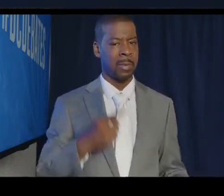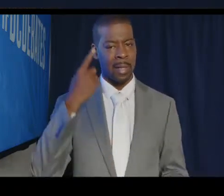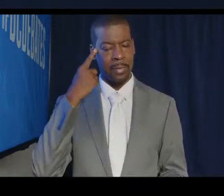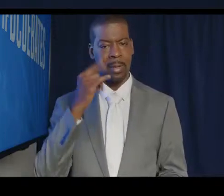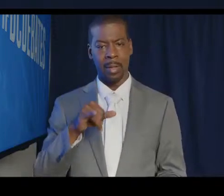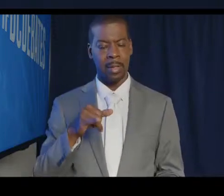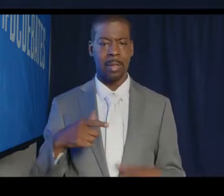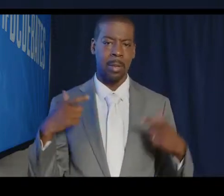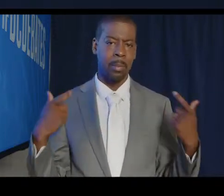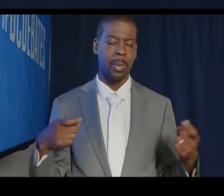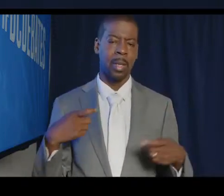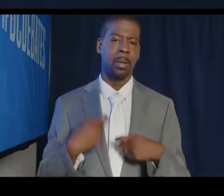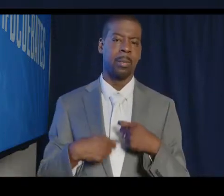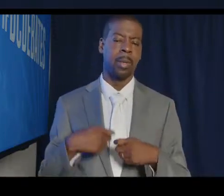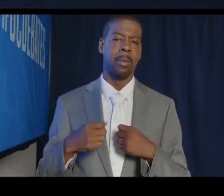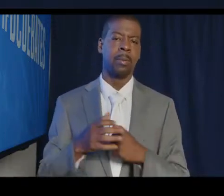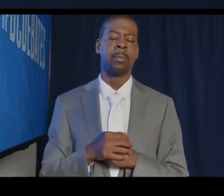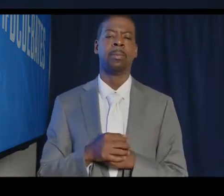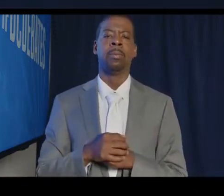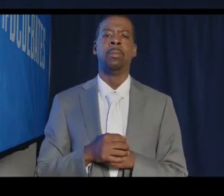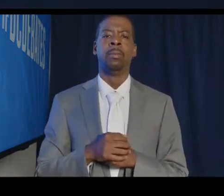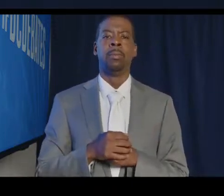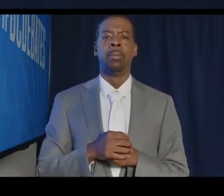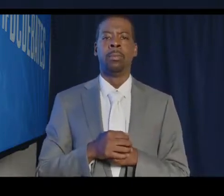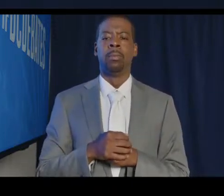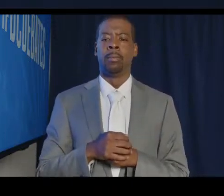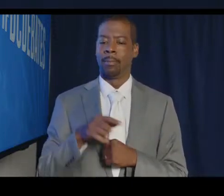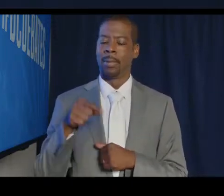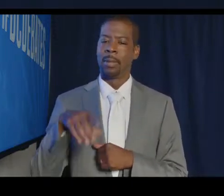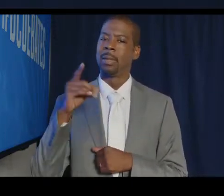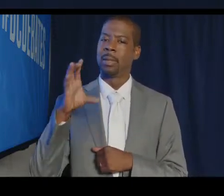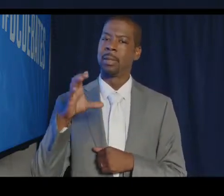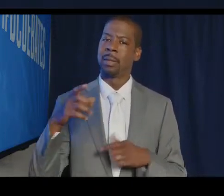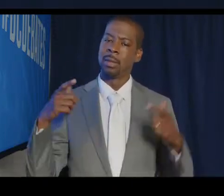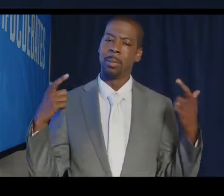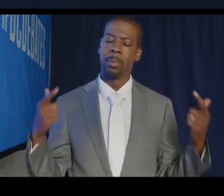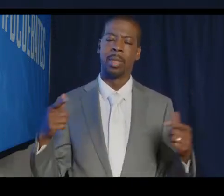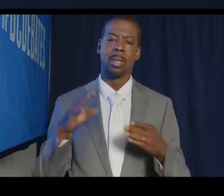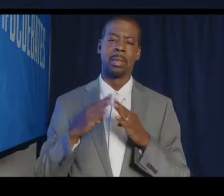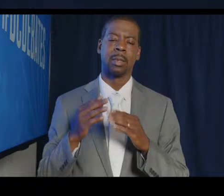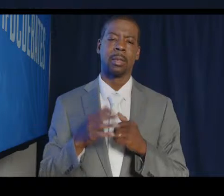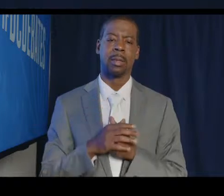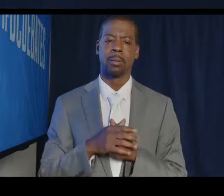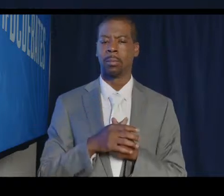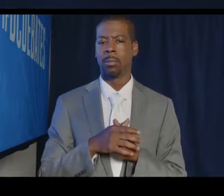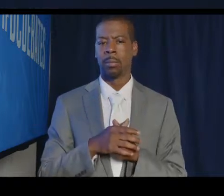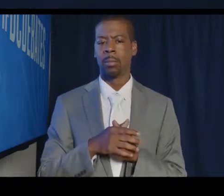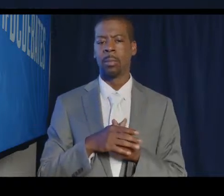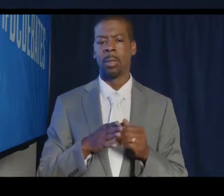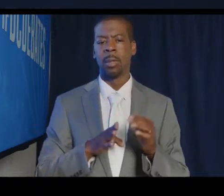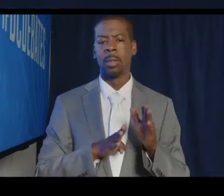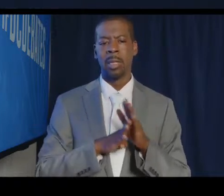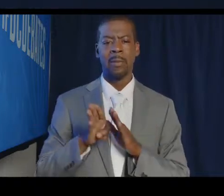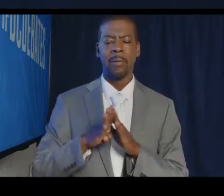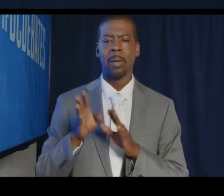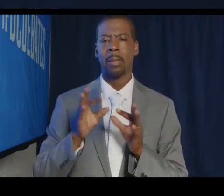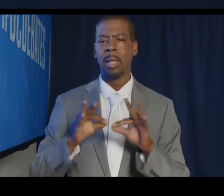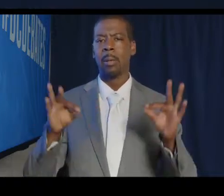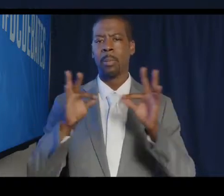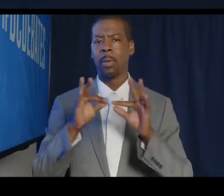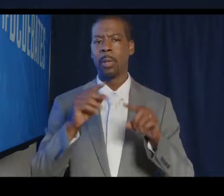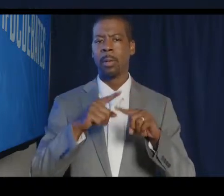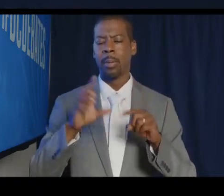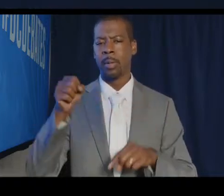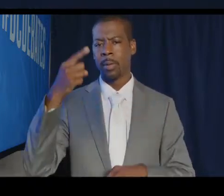is one that's always on the top of folks' mind, particularly in cities like ours. It doesn't mean that the new development doesn't come, but that the government needs to be more intentional